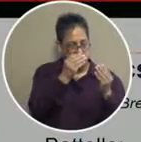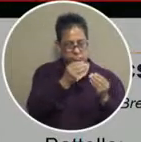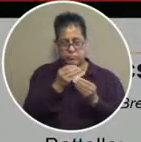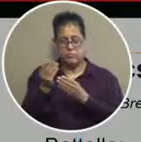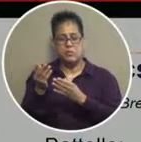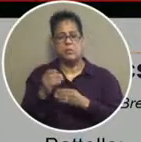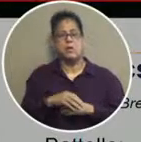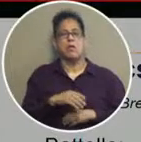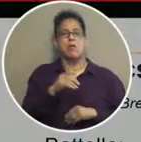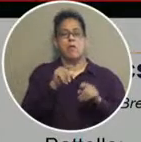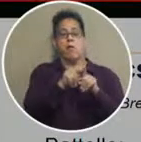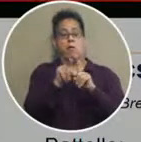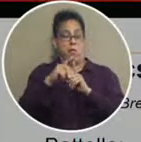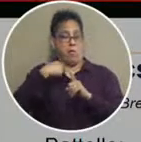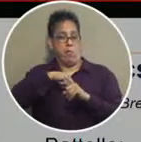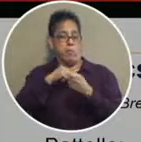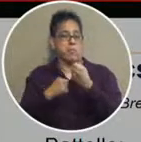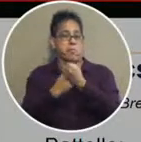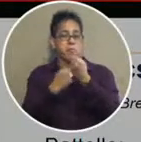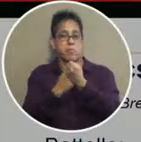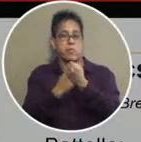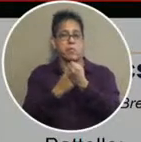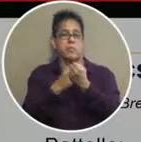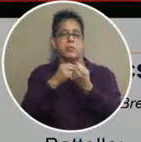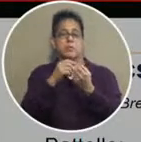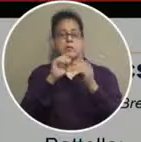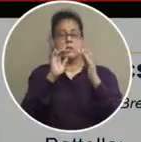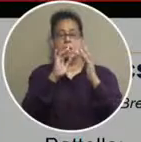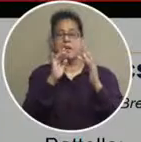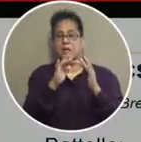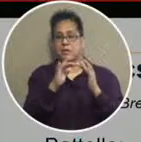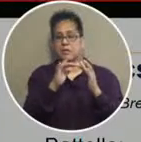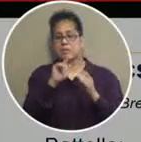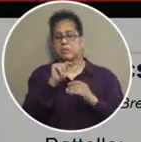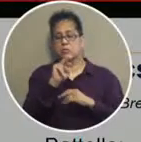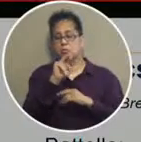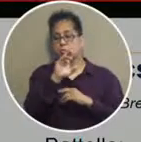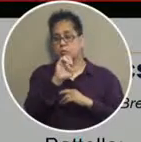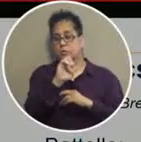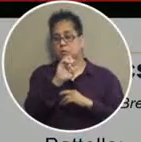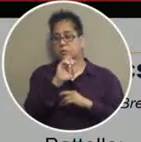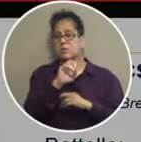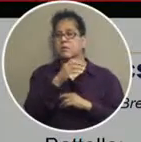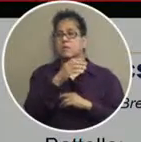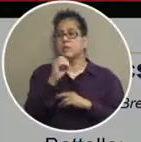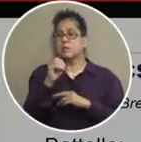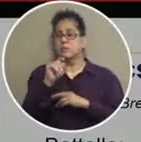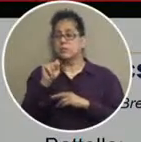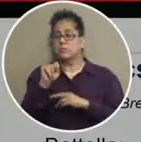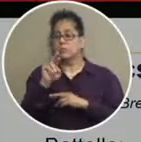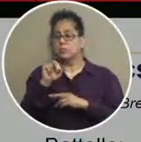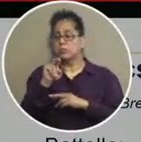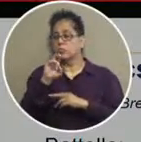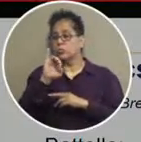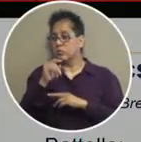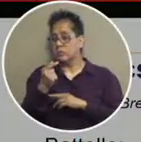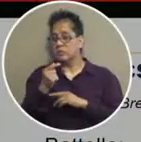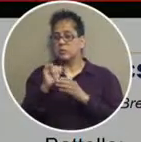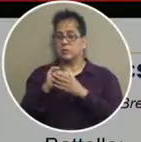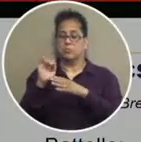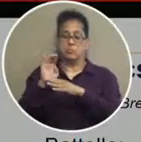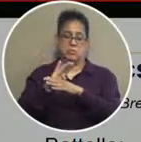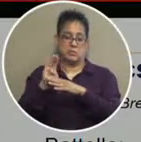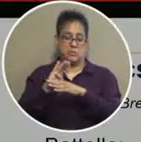we're also supporting testing and tracing, some of that being tracing that businesses